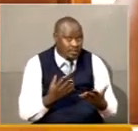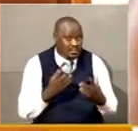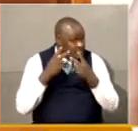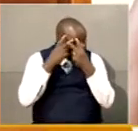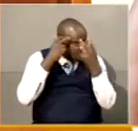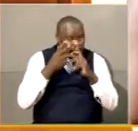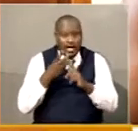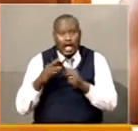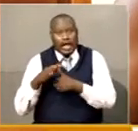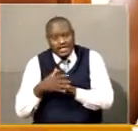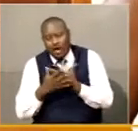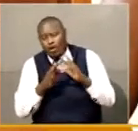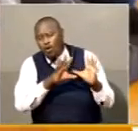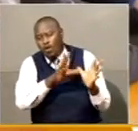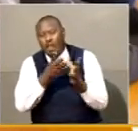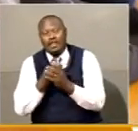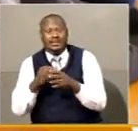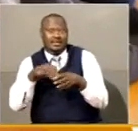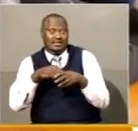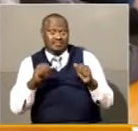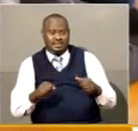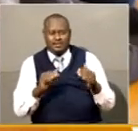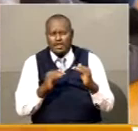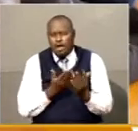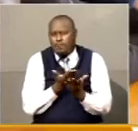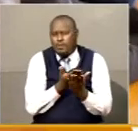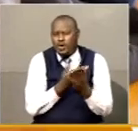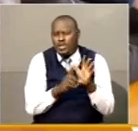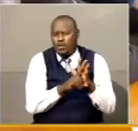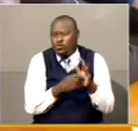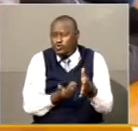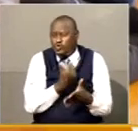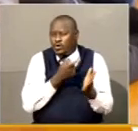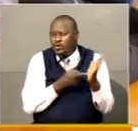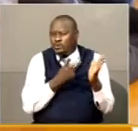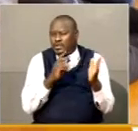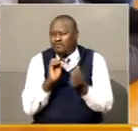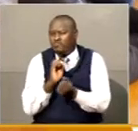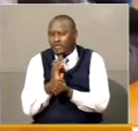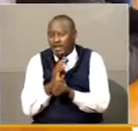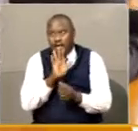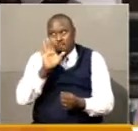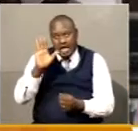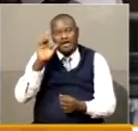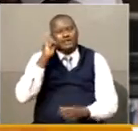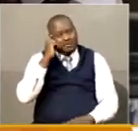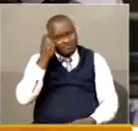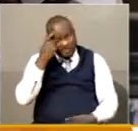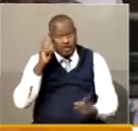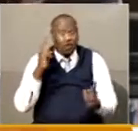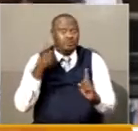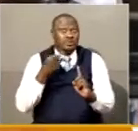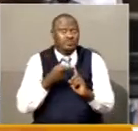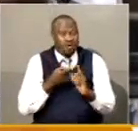the traditional, all that kind of thing. The proposed Mental Health Bill 2014 is a government bill with the object of taking